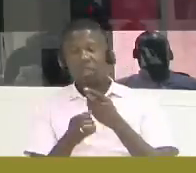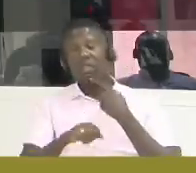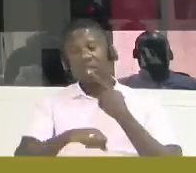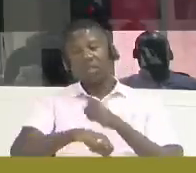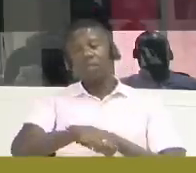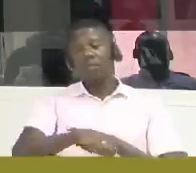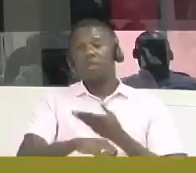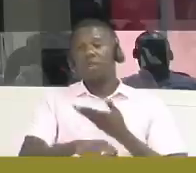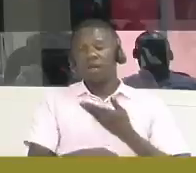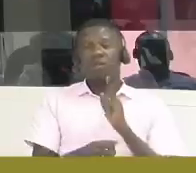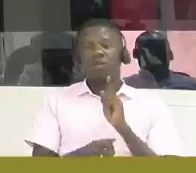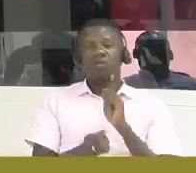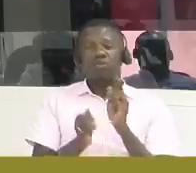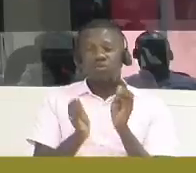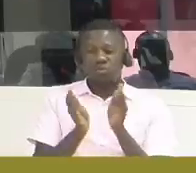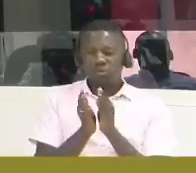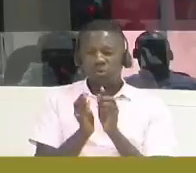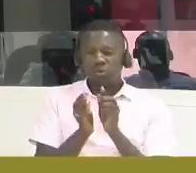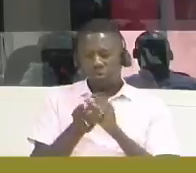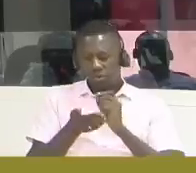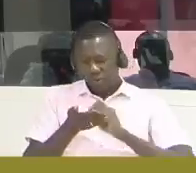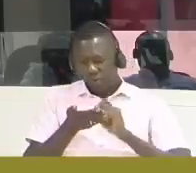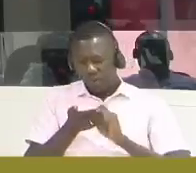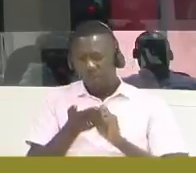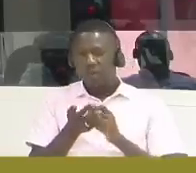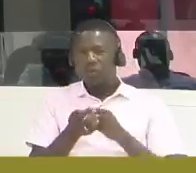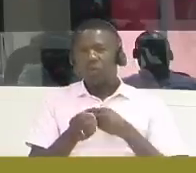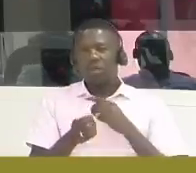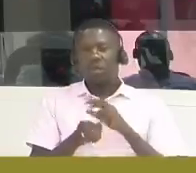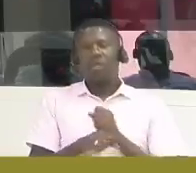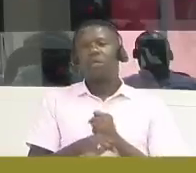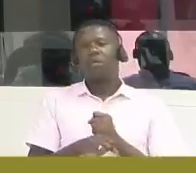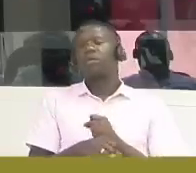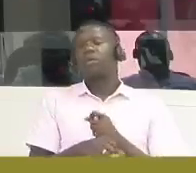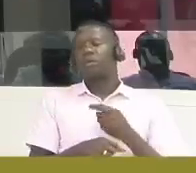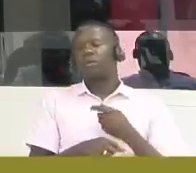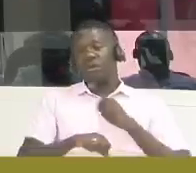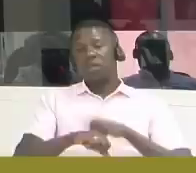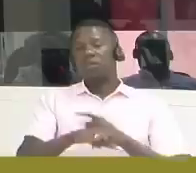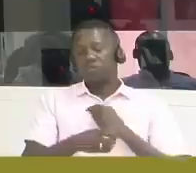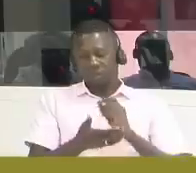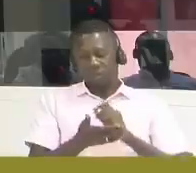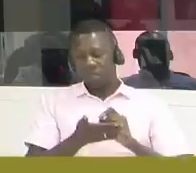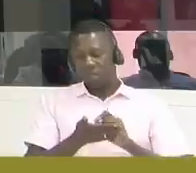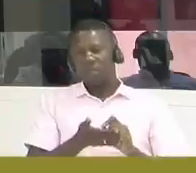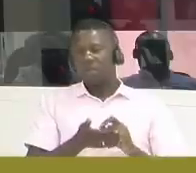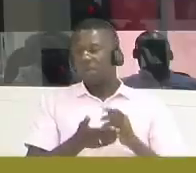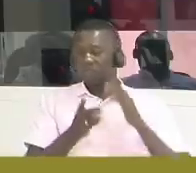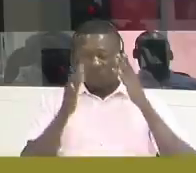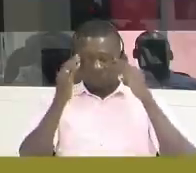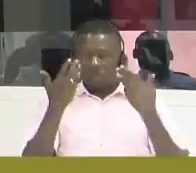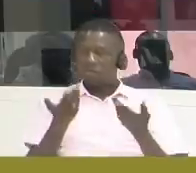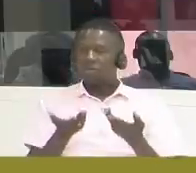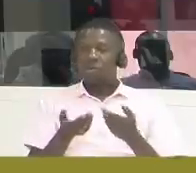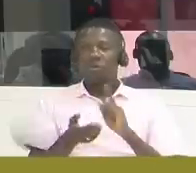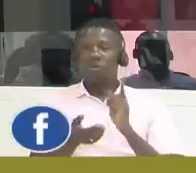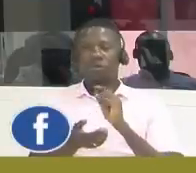with him. Sometimes he'll be writing. That was what I was told, but I don't know what he was writing.